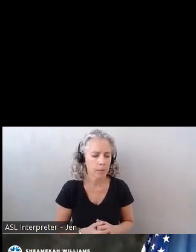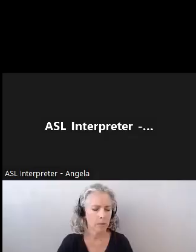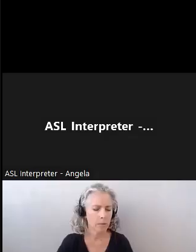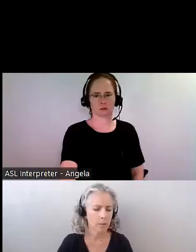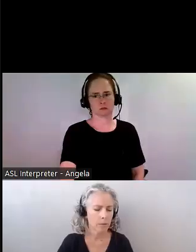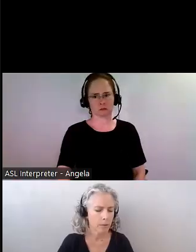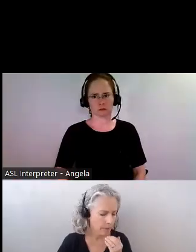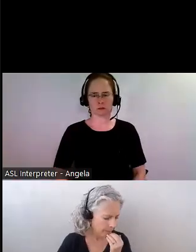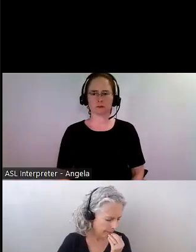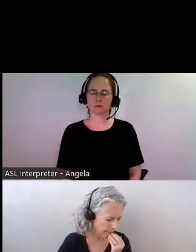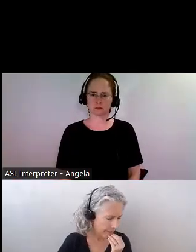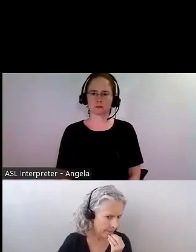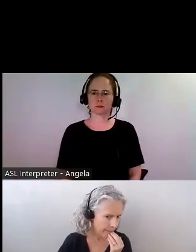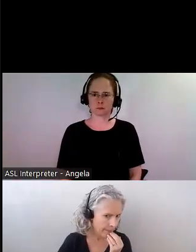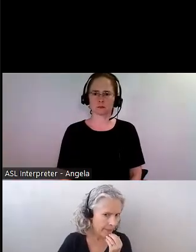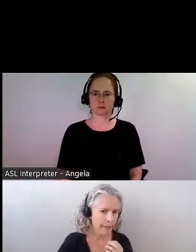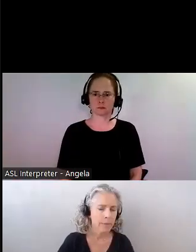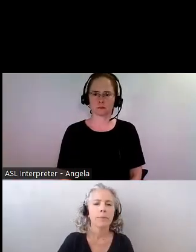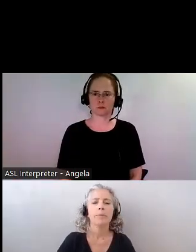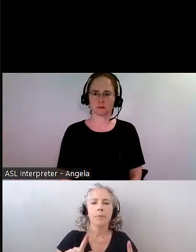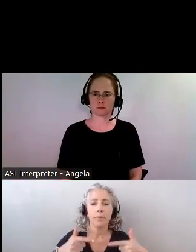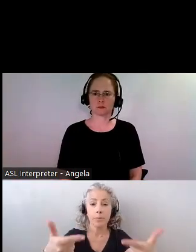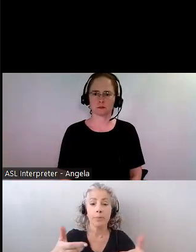community level. Next slide, please.